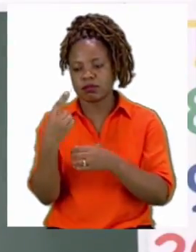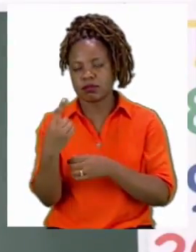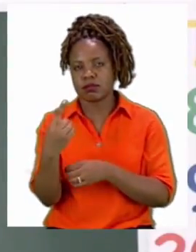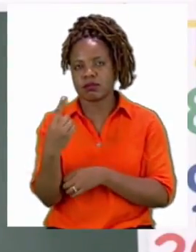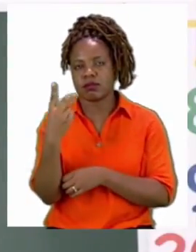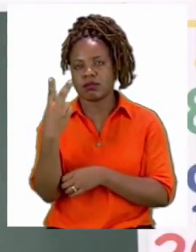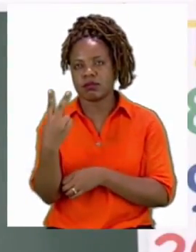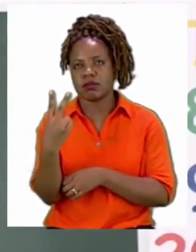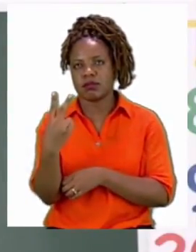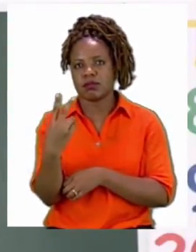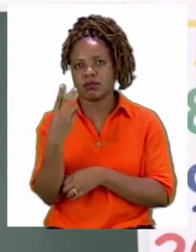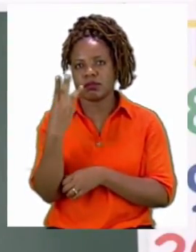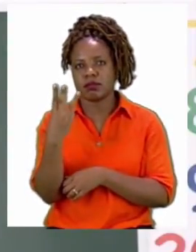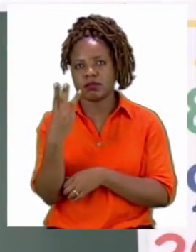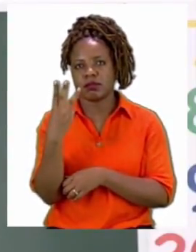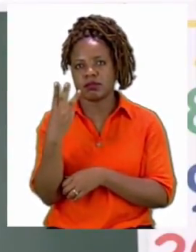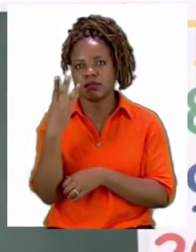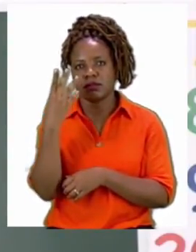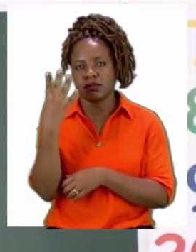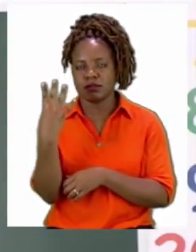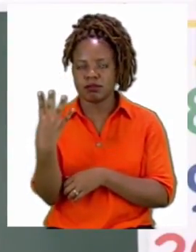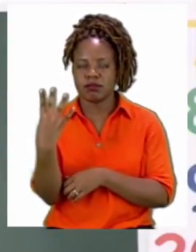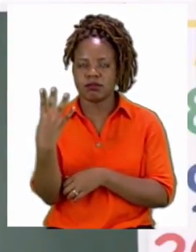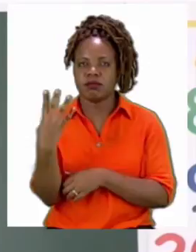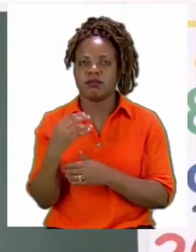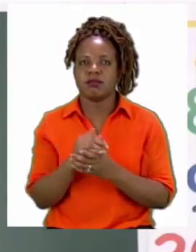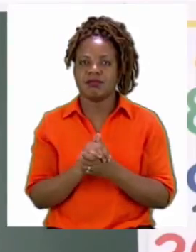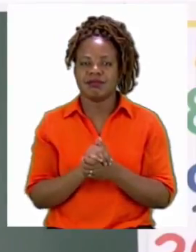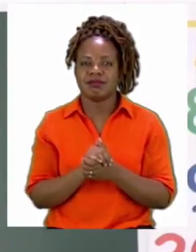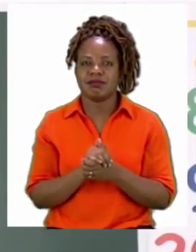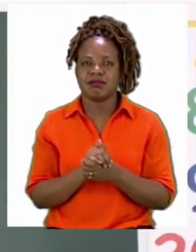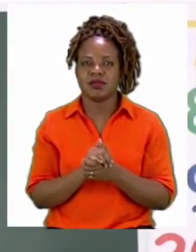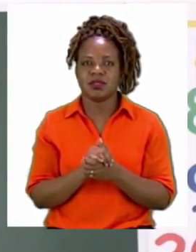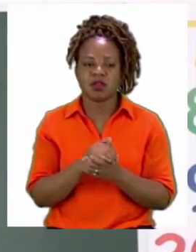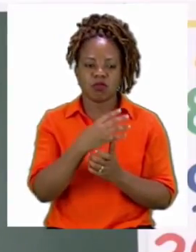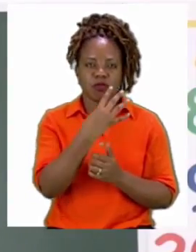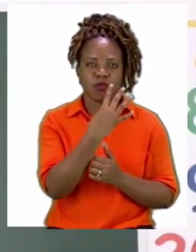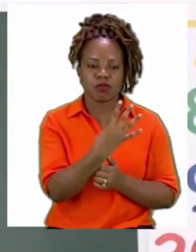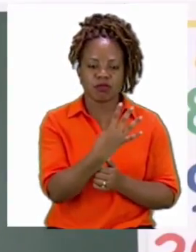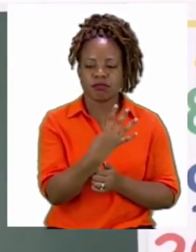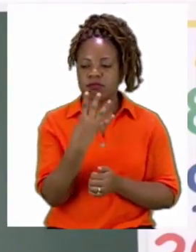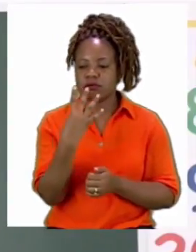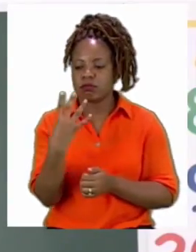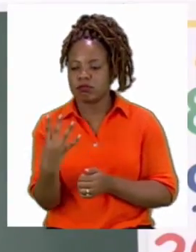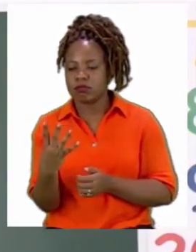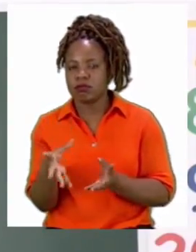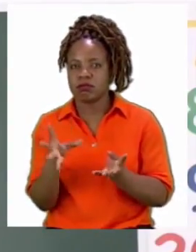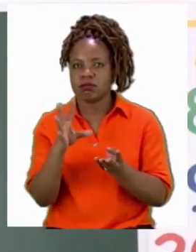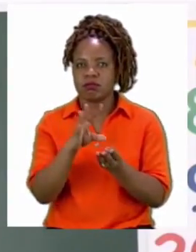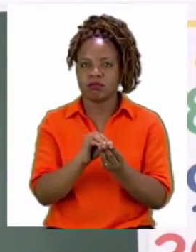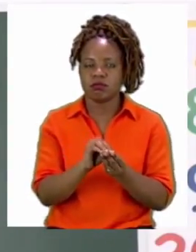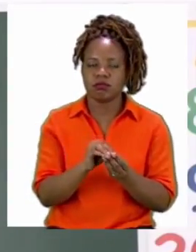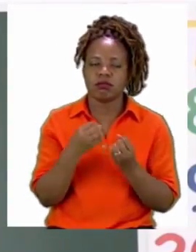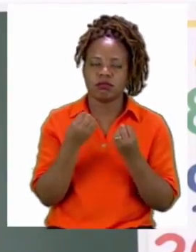1, 2, 3, 4. And now we need to find the answer,